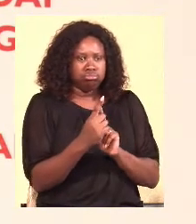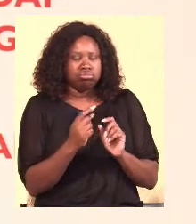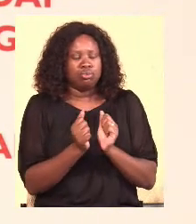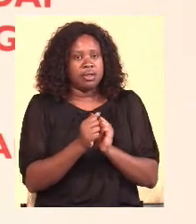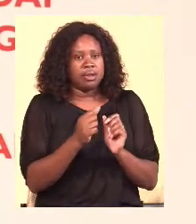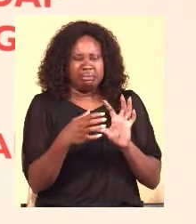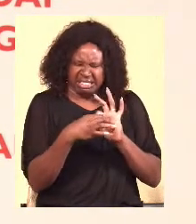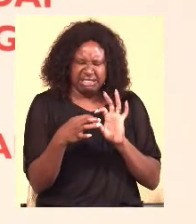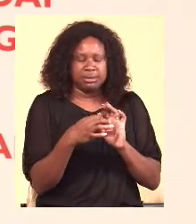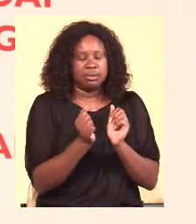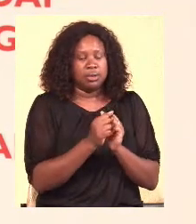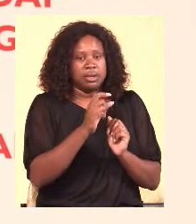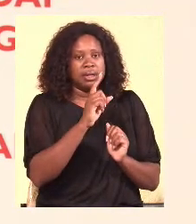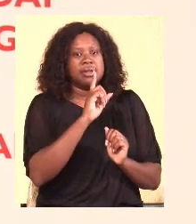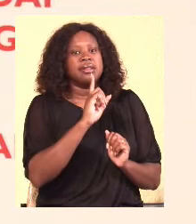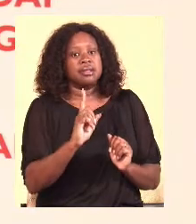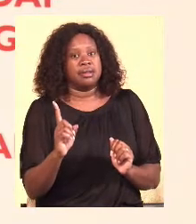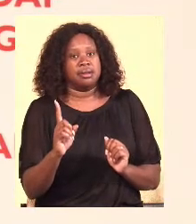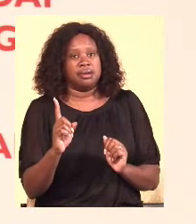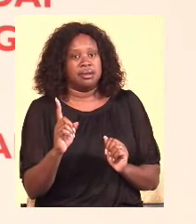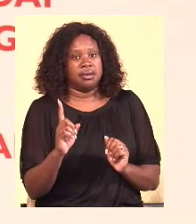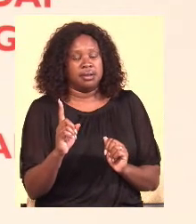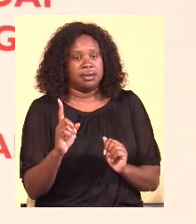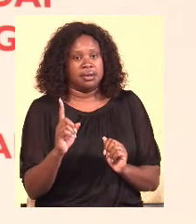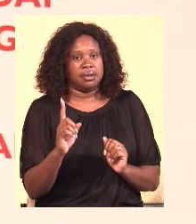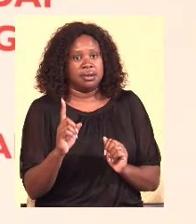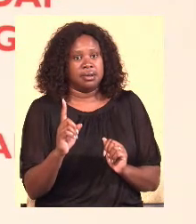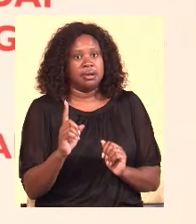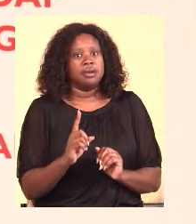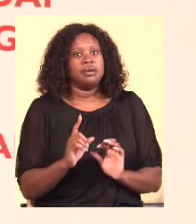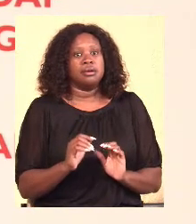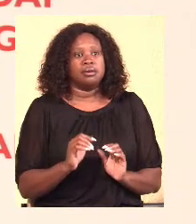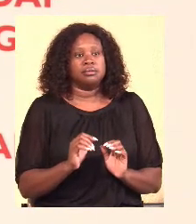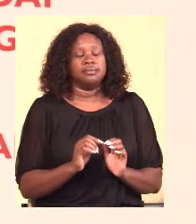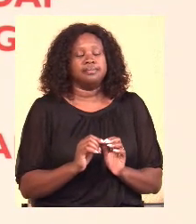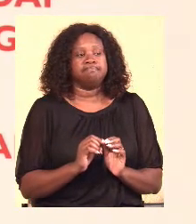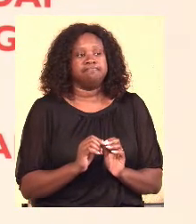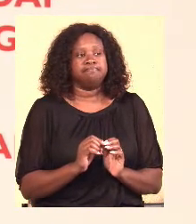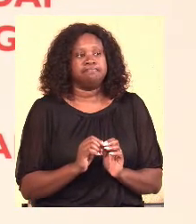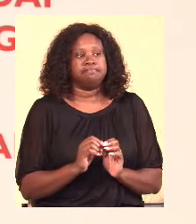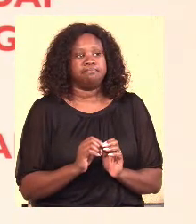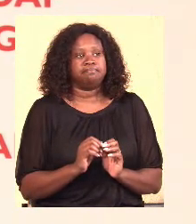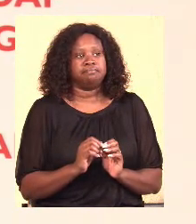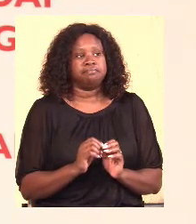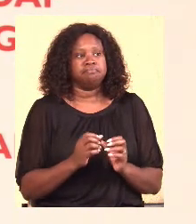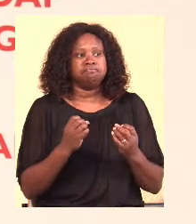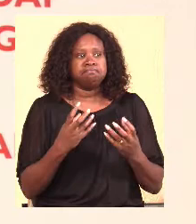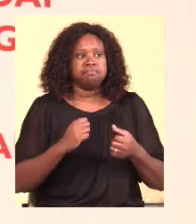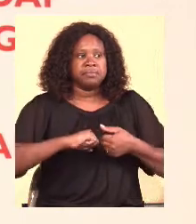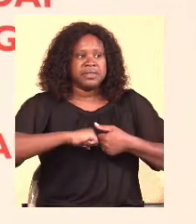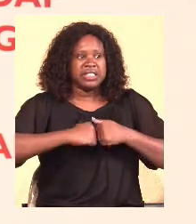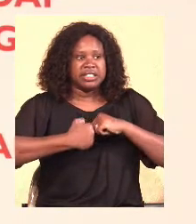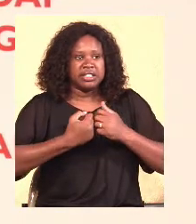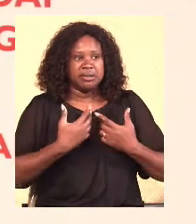needed during FaceTime classes. On the other hand, there are many challenges that we face as